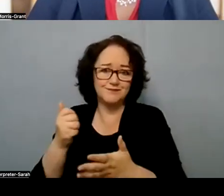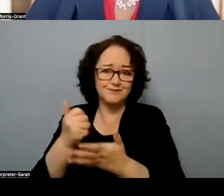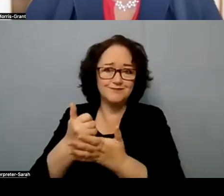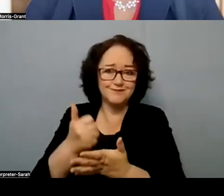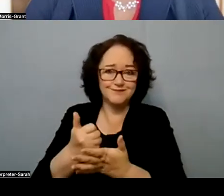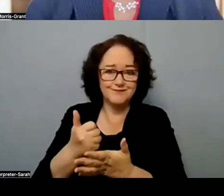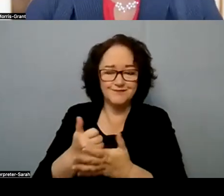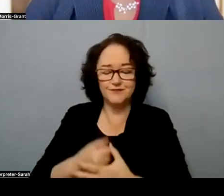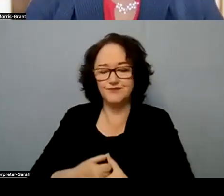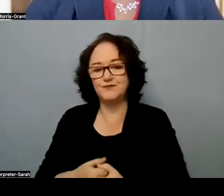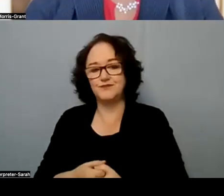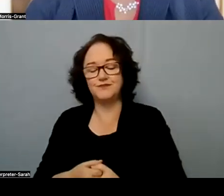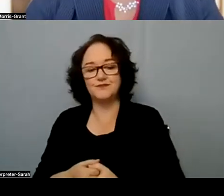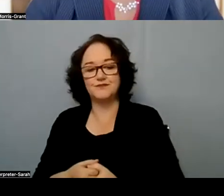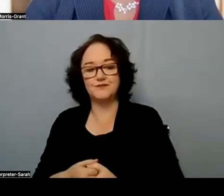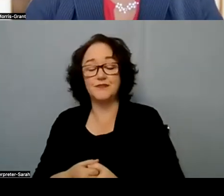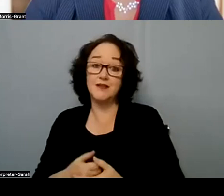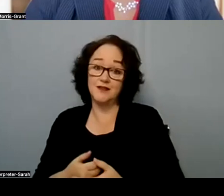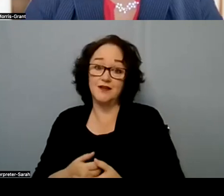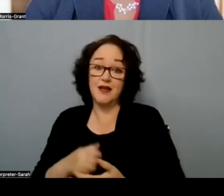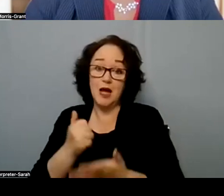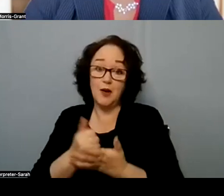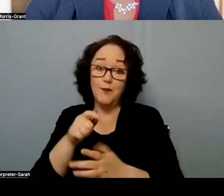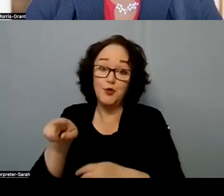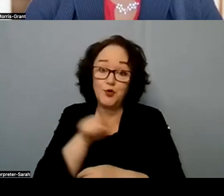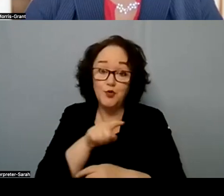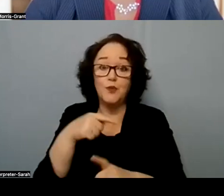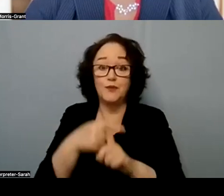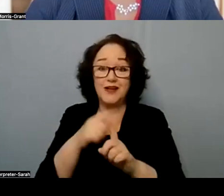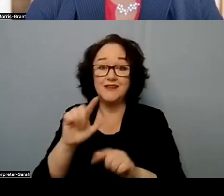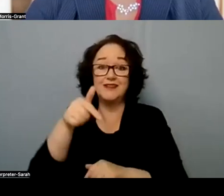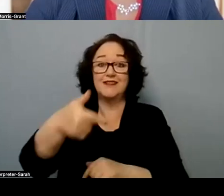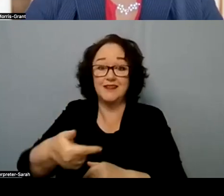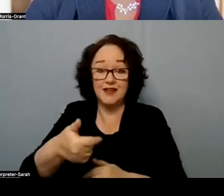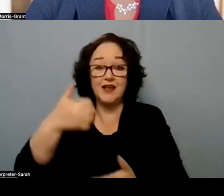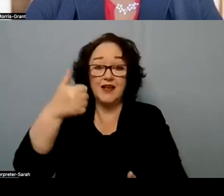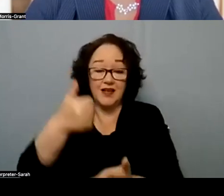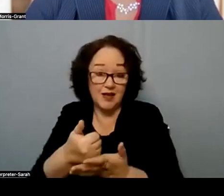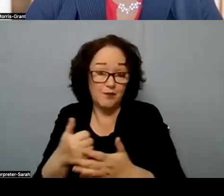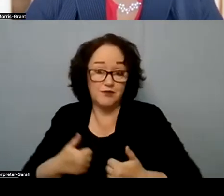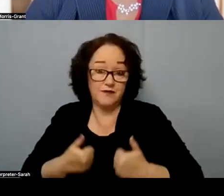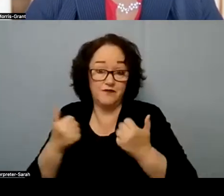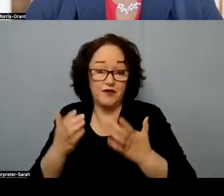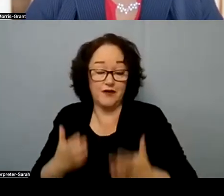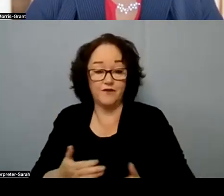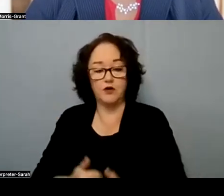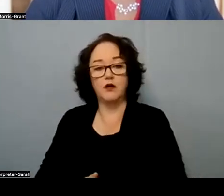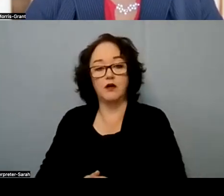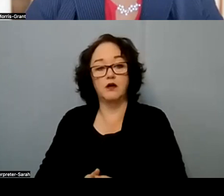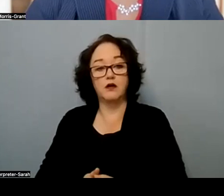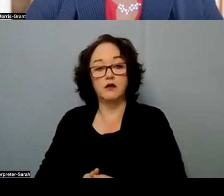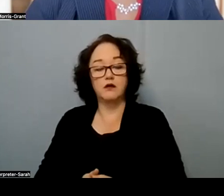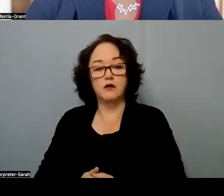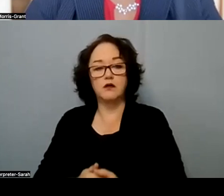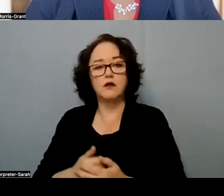the survivor, right? Yes. And so with that, I'm going to see if Marlena has a question they would like to ask from the